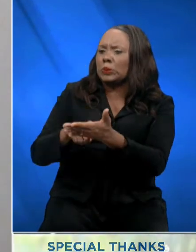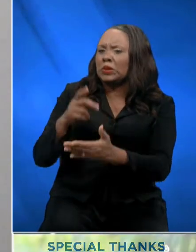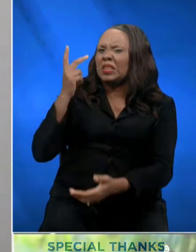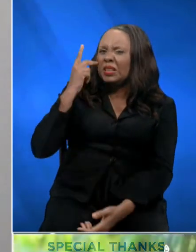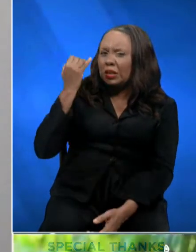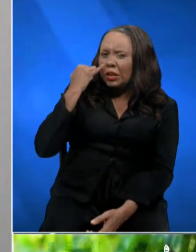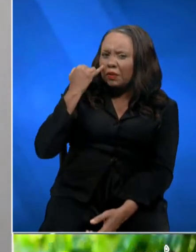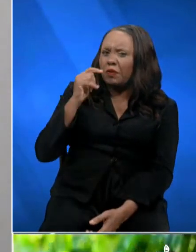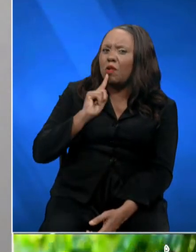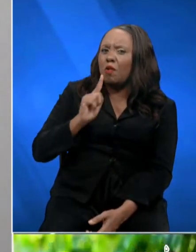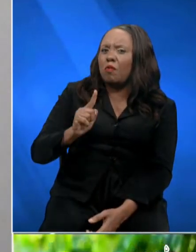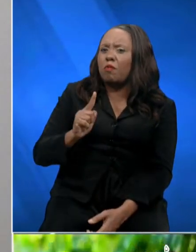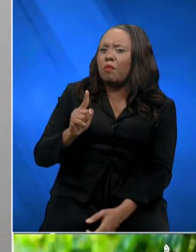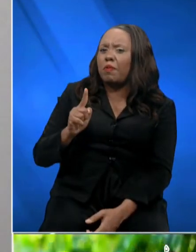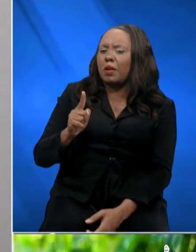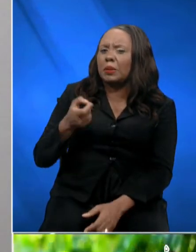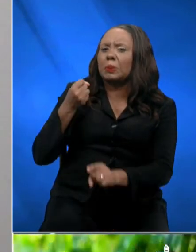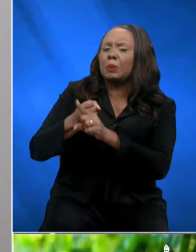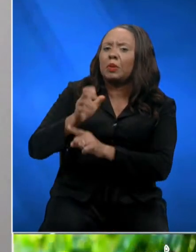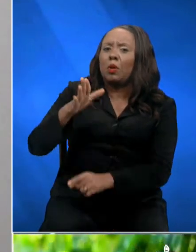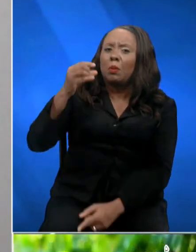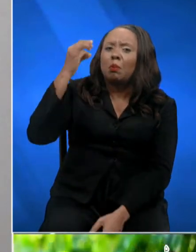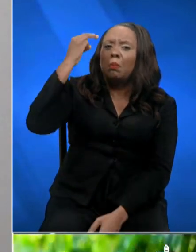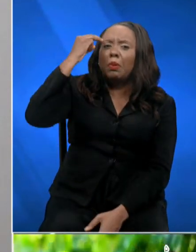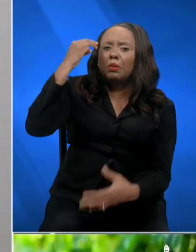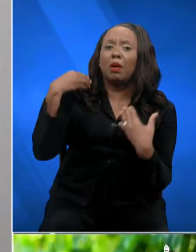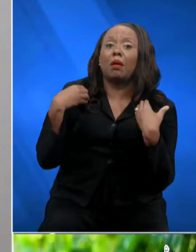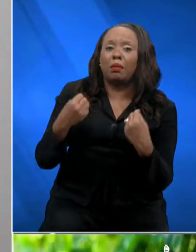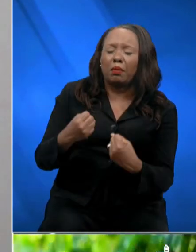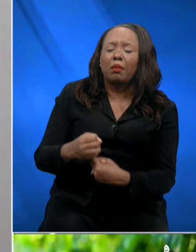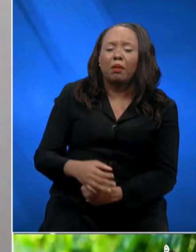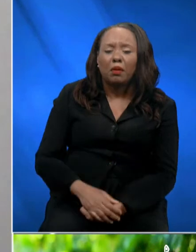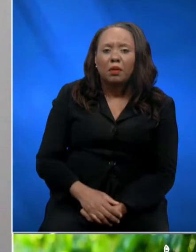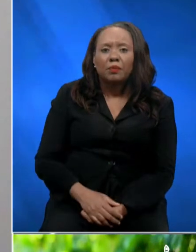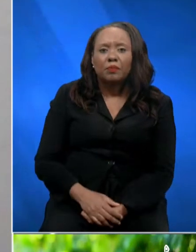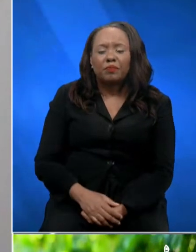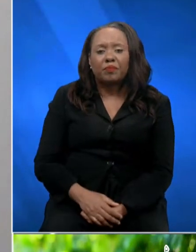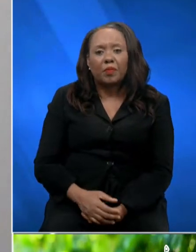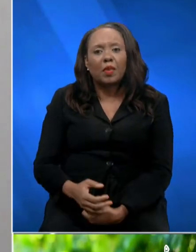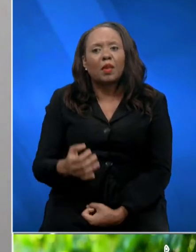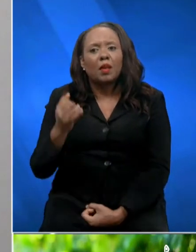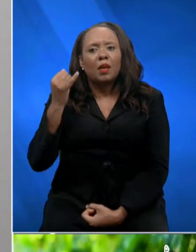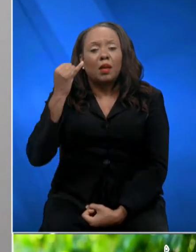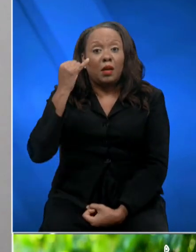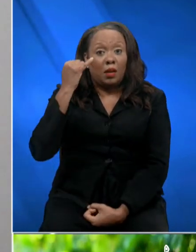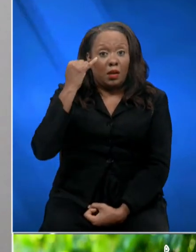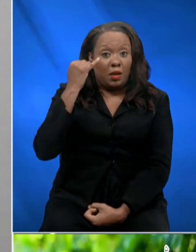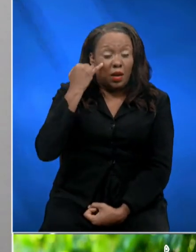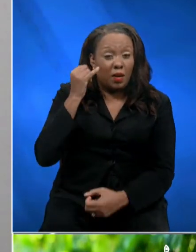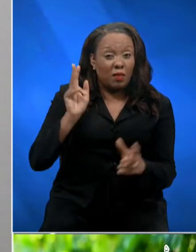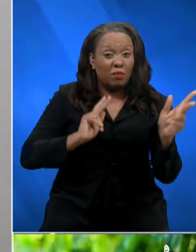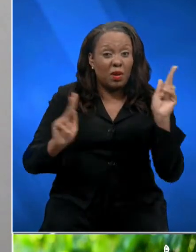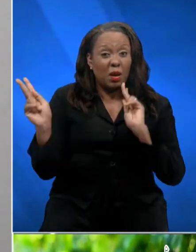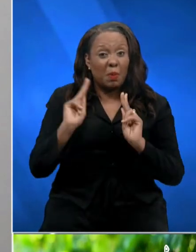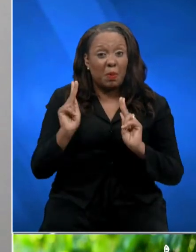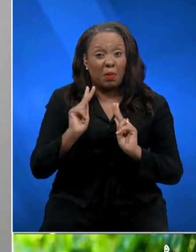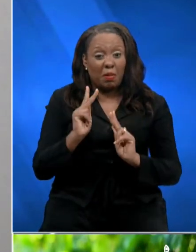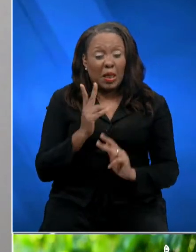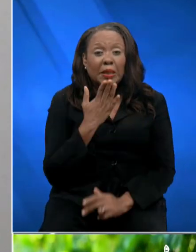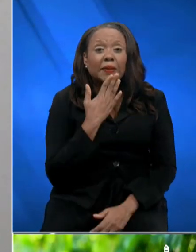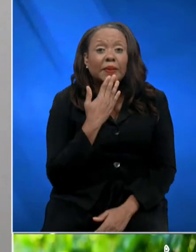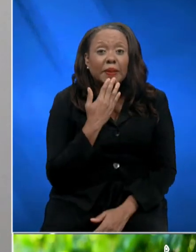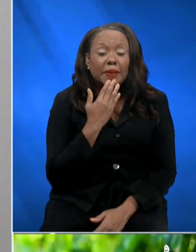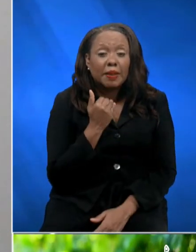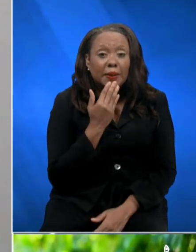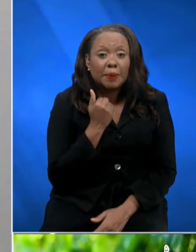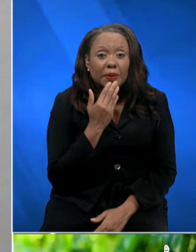because even just if you look at just it being a chronic illness, diabetes, having to, in some cases, stick